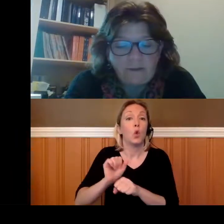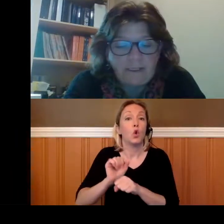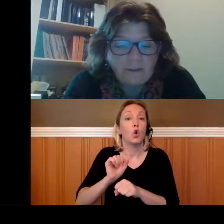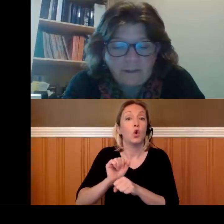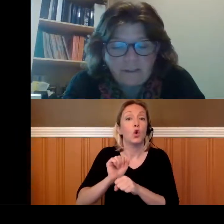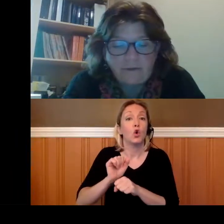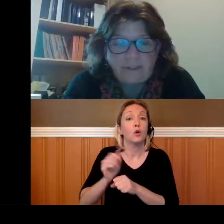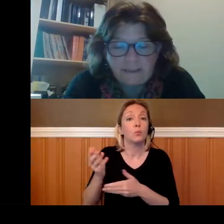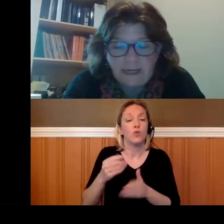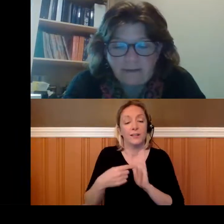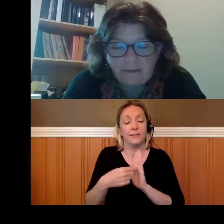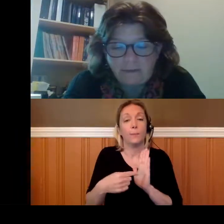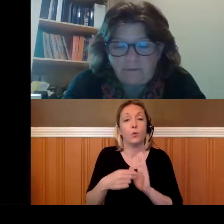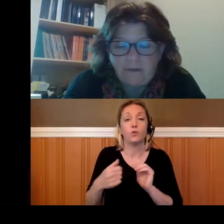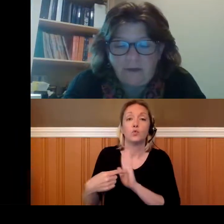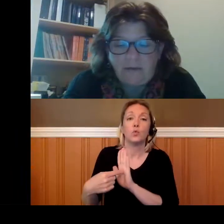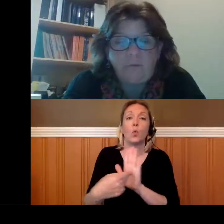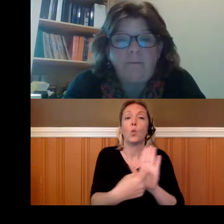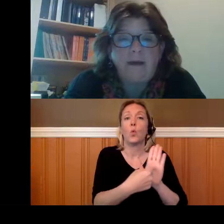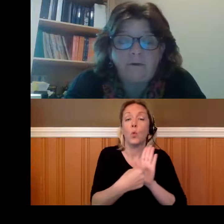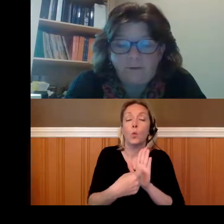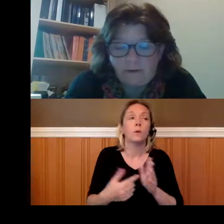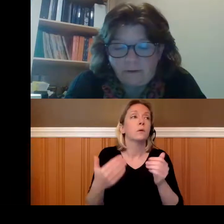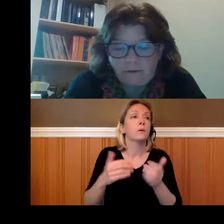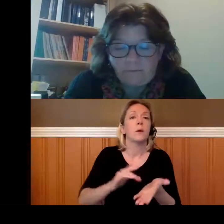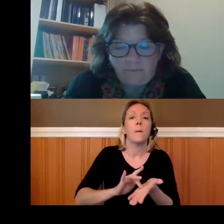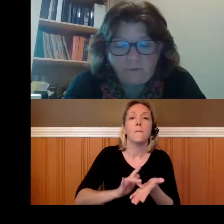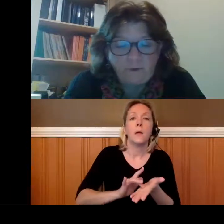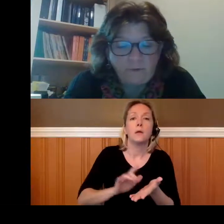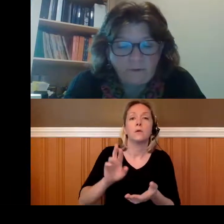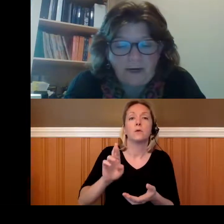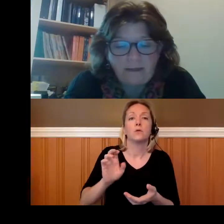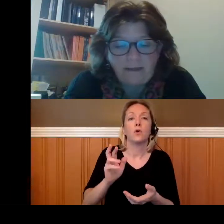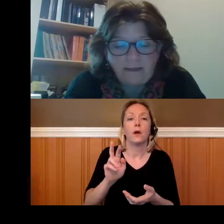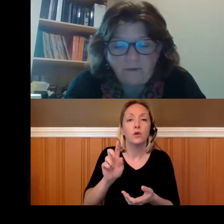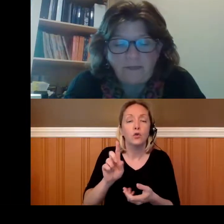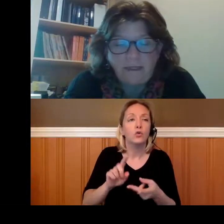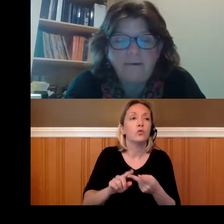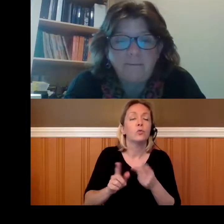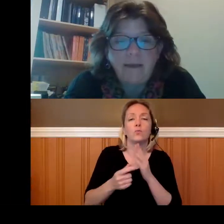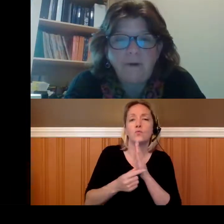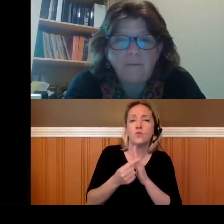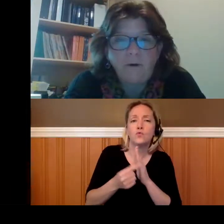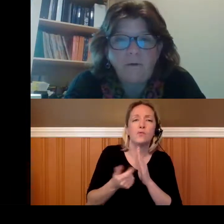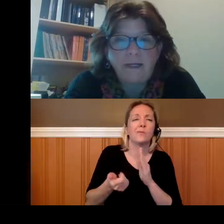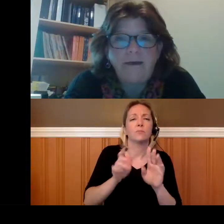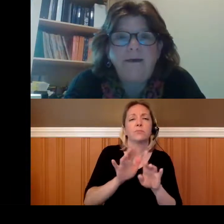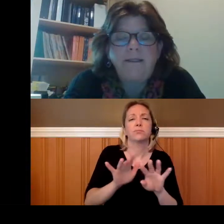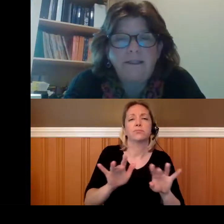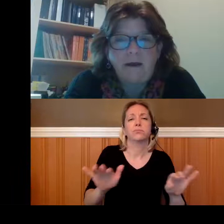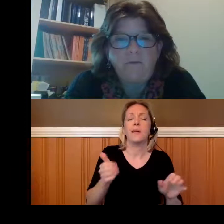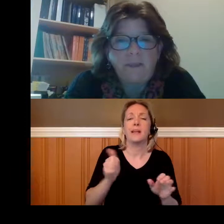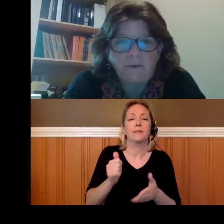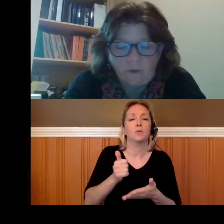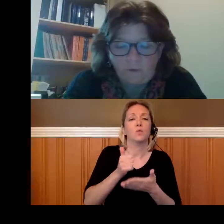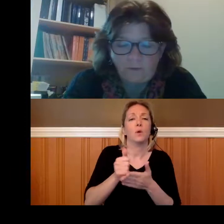interests and talents. Bring medical records, brochures, or anything that you think that might be appropriate to help write those